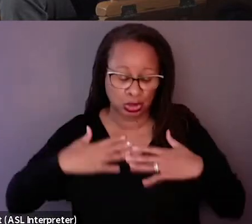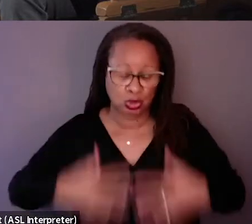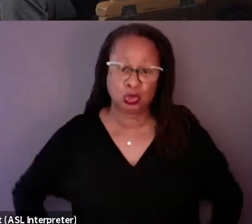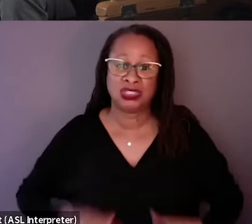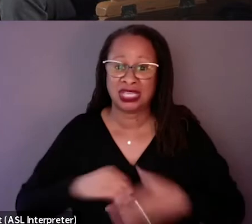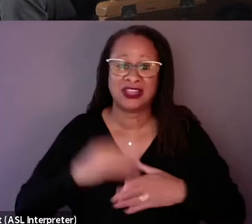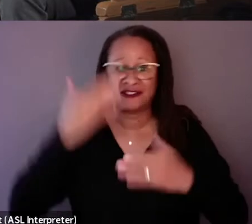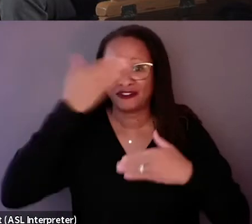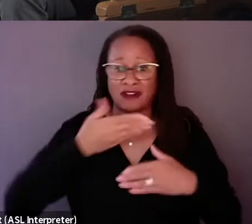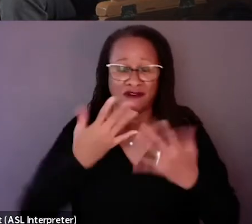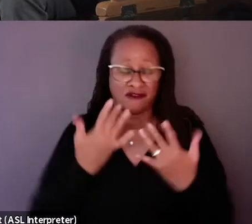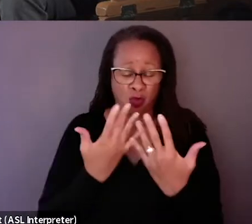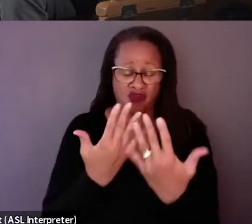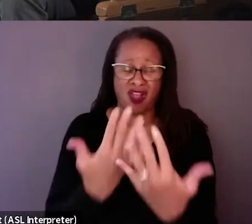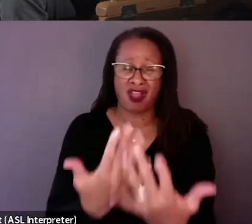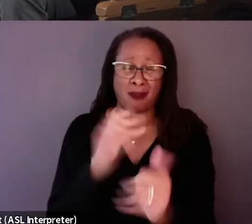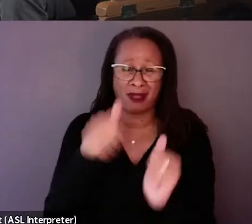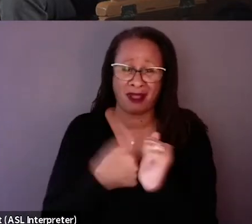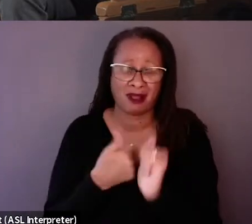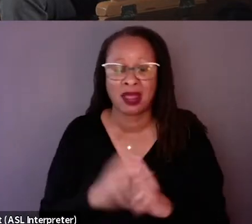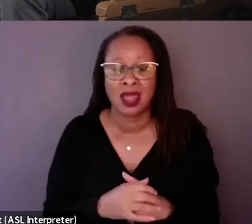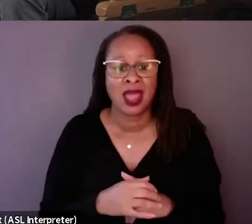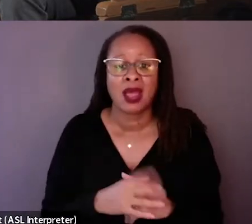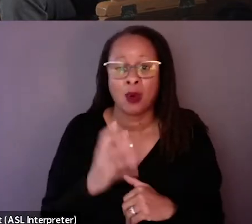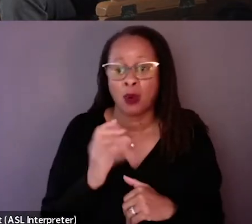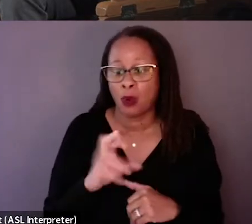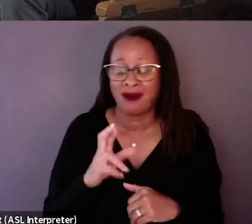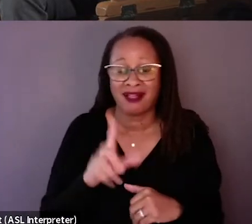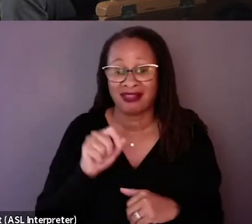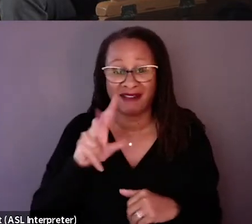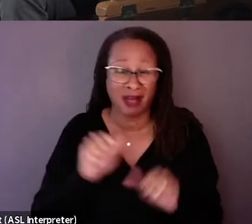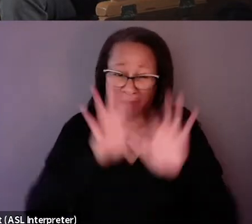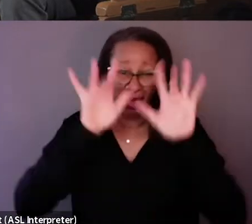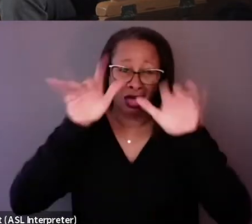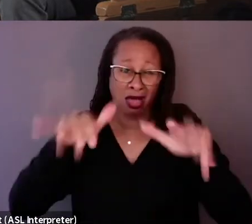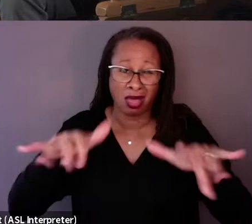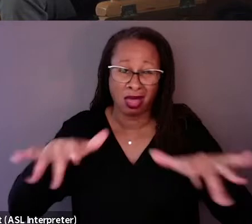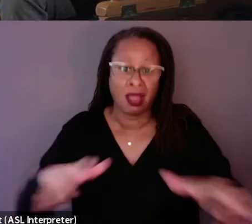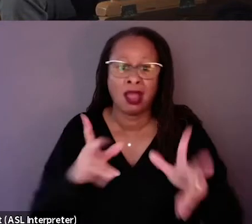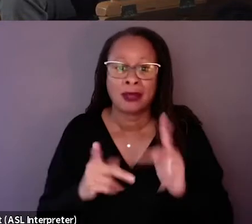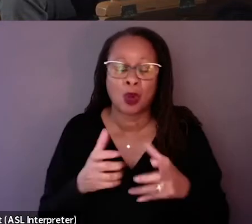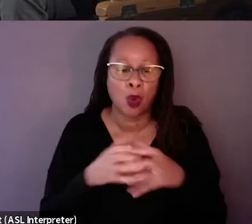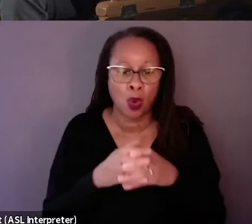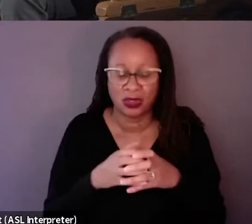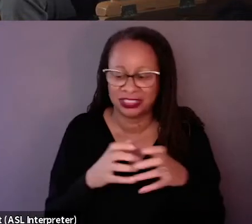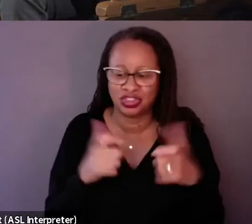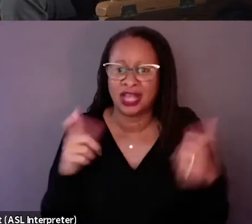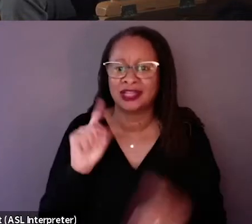people standing in lava that's like shooting fire all over their feet, or people holding giant turnips. And I'm like wondering, that almost